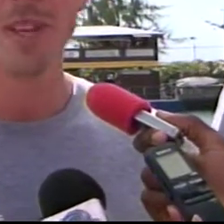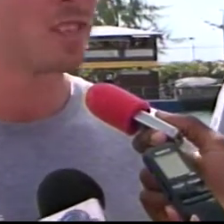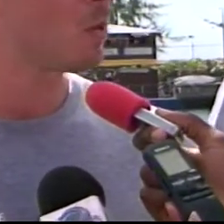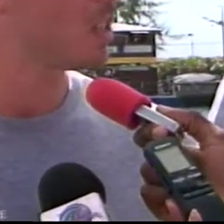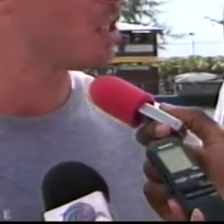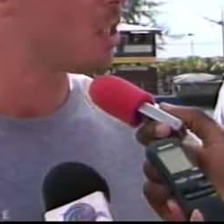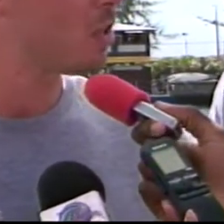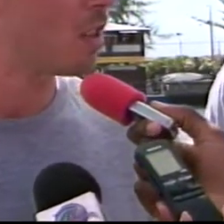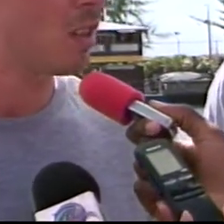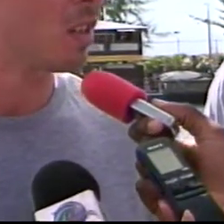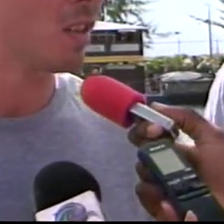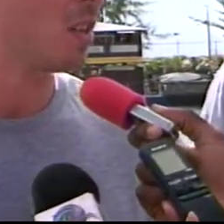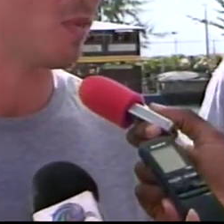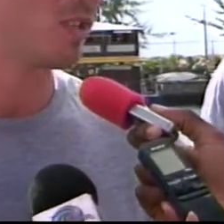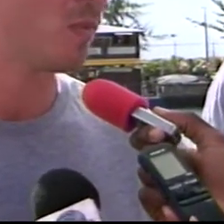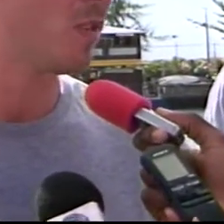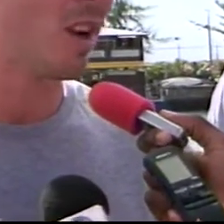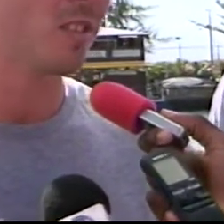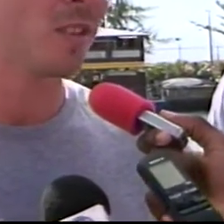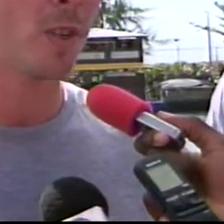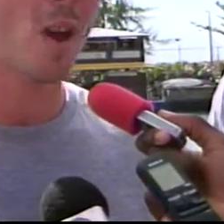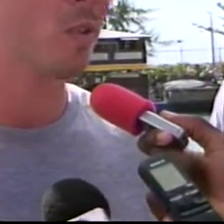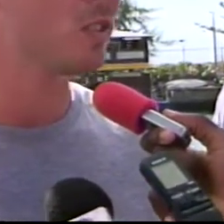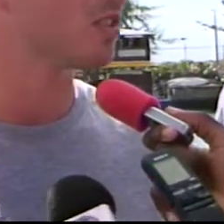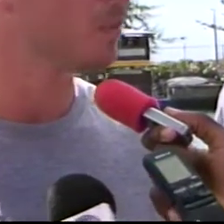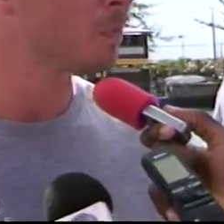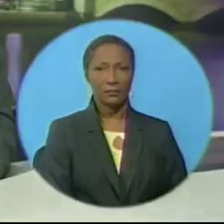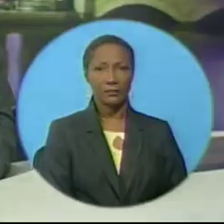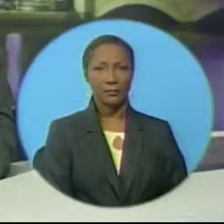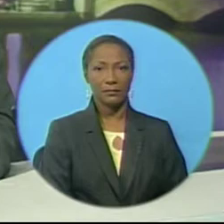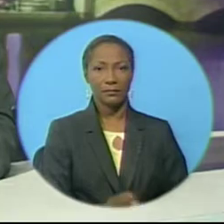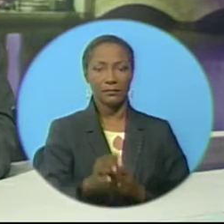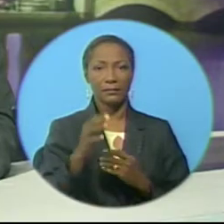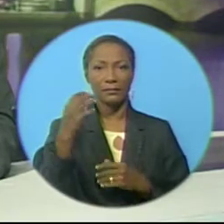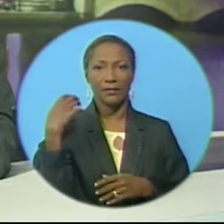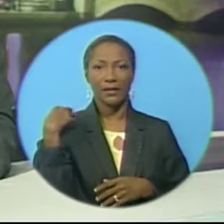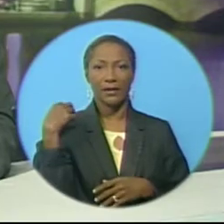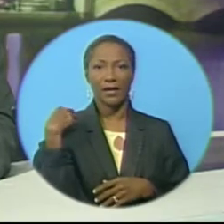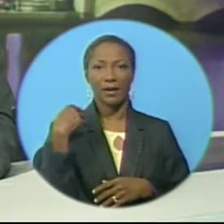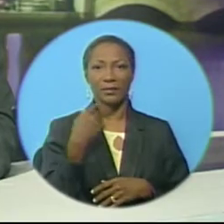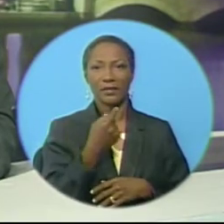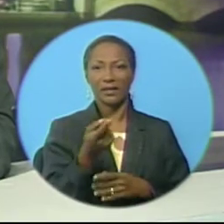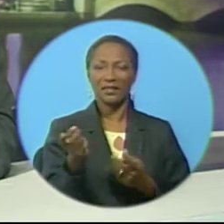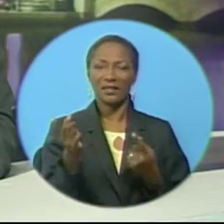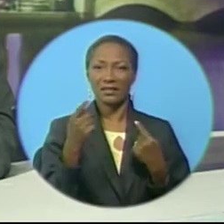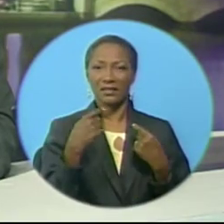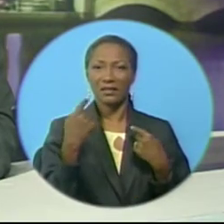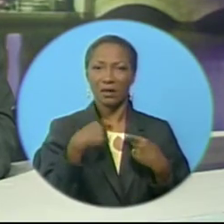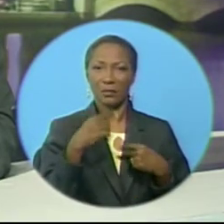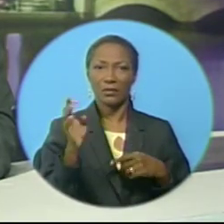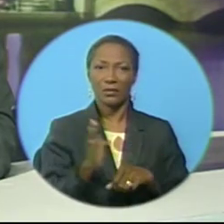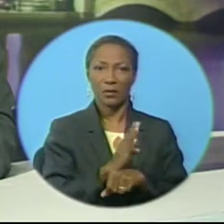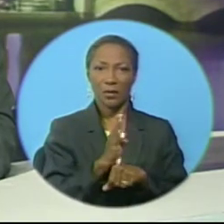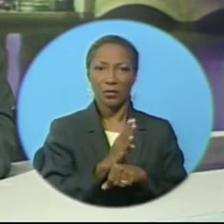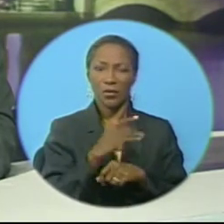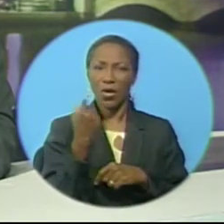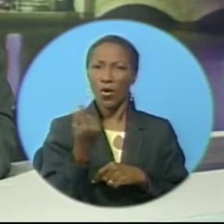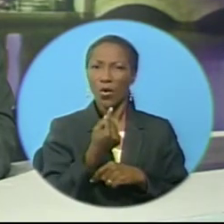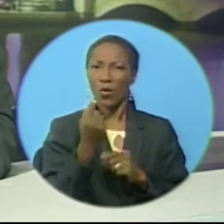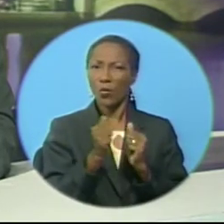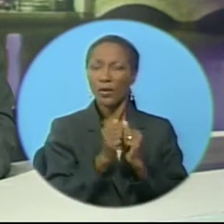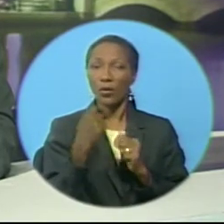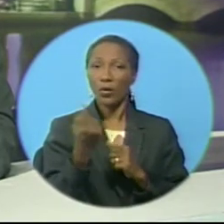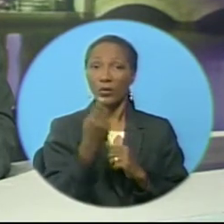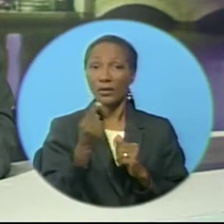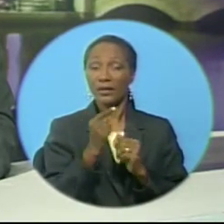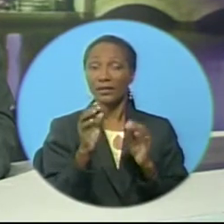sustained speeds that we can do, yeah, we should be round in a few hours. The captain has come to the island with only a small team,